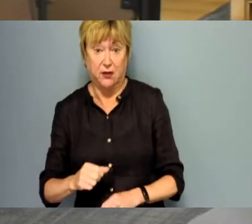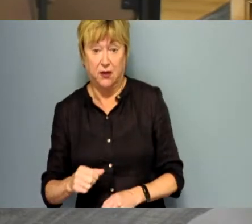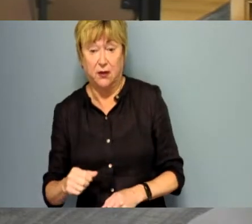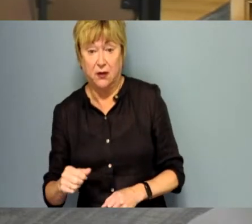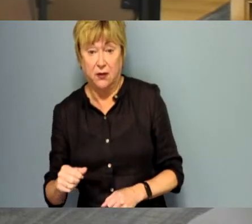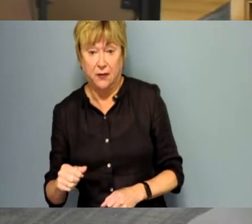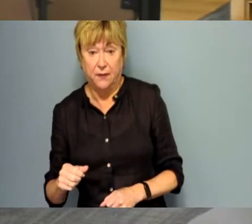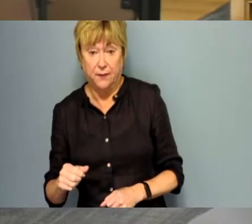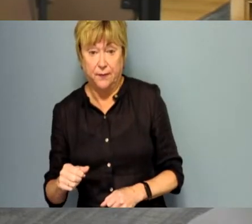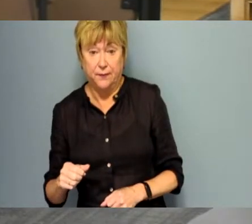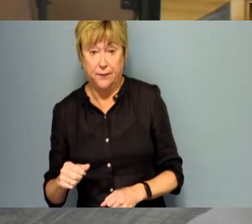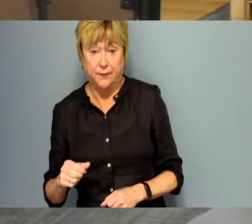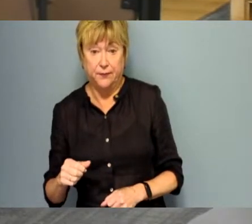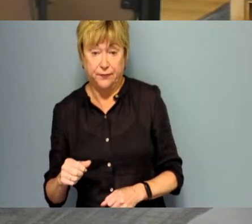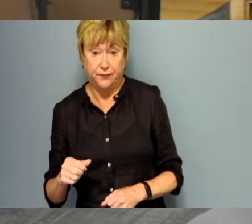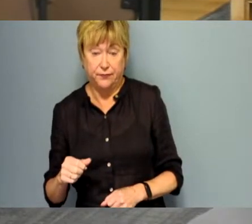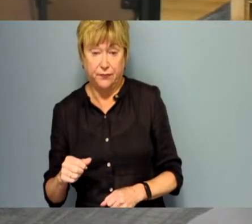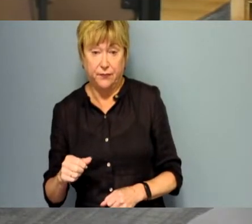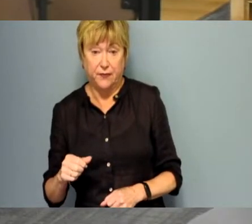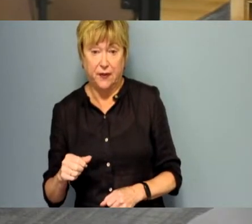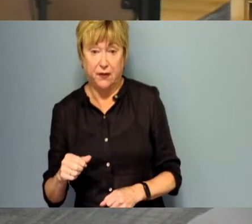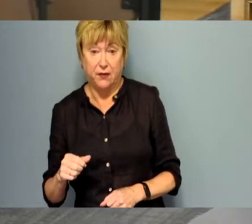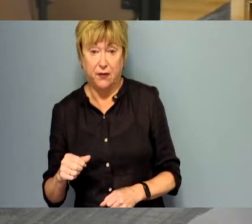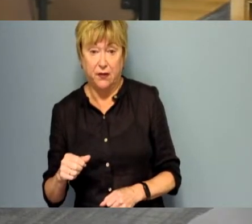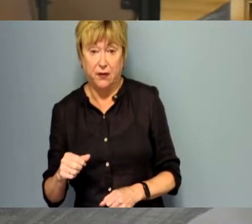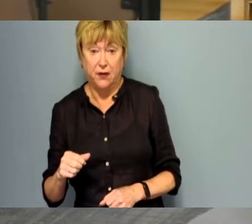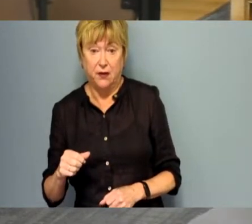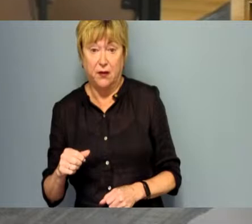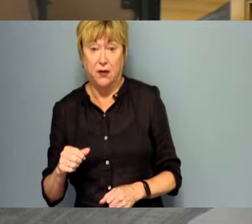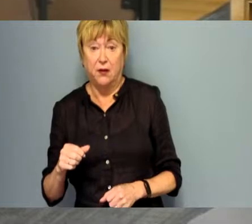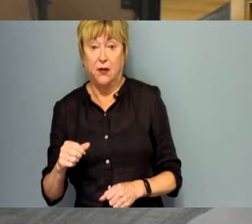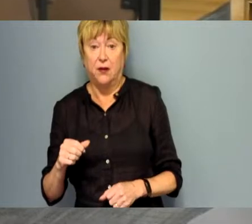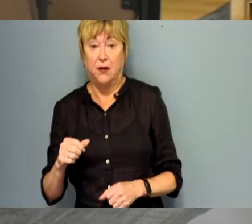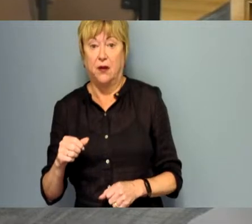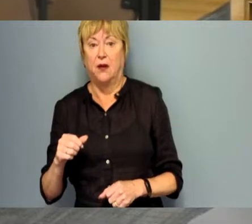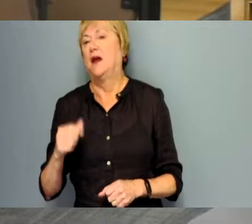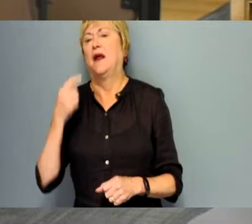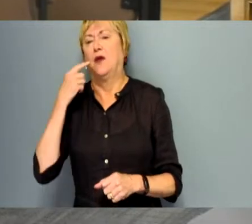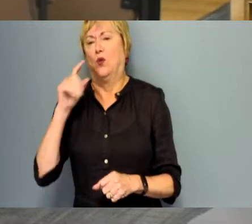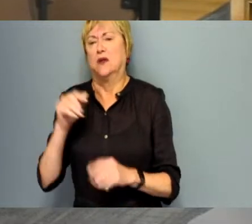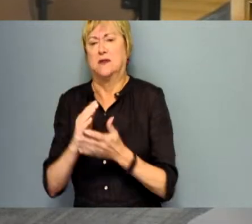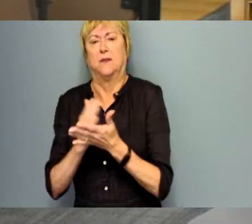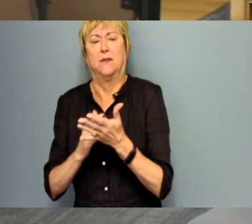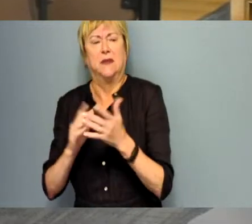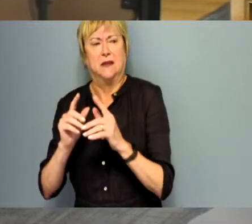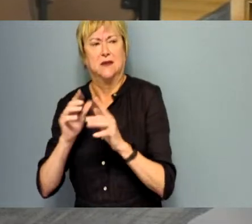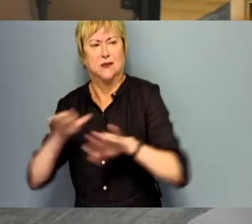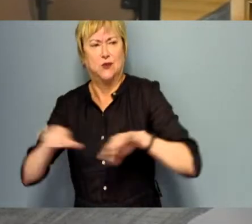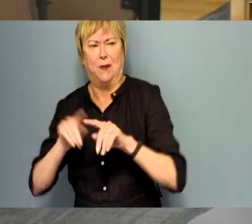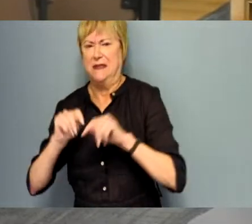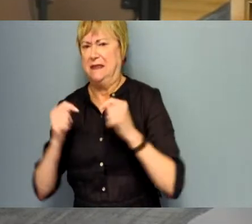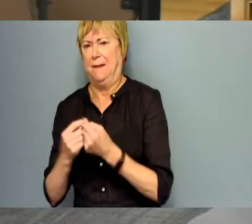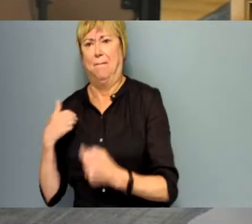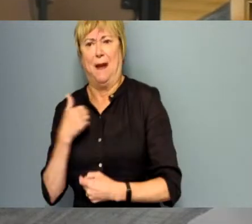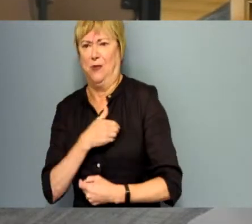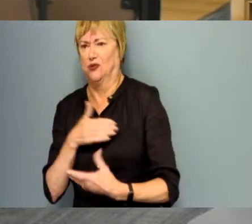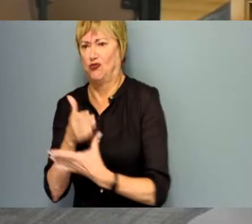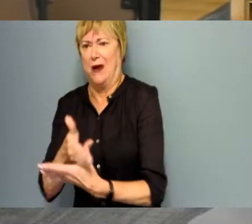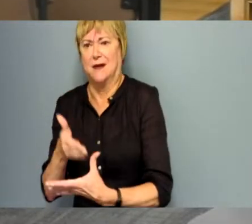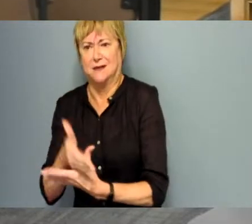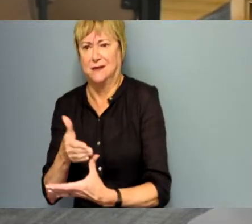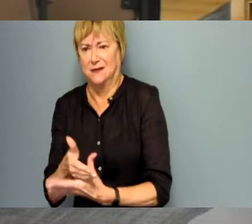30 women harassed swim team members at the University of Pennsylvania, hundreds of